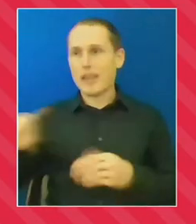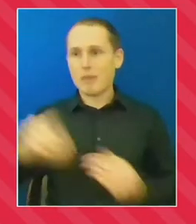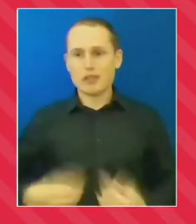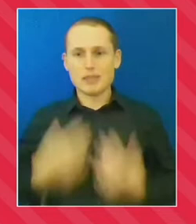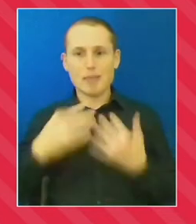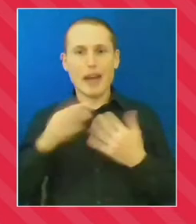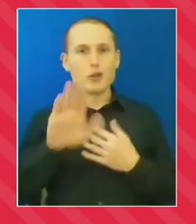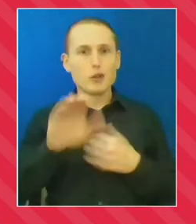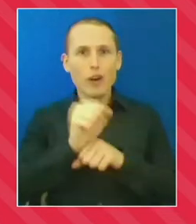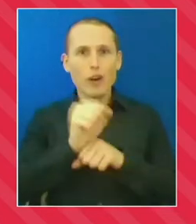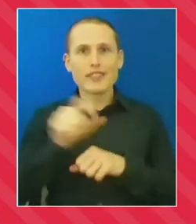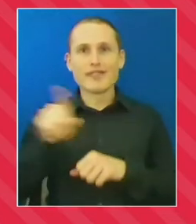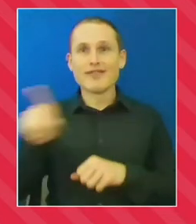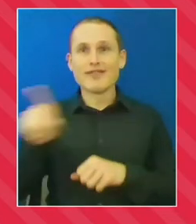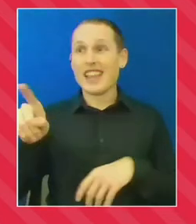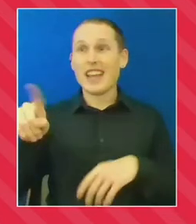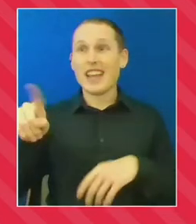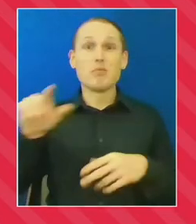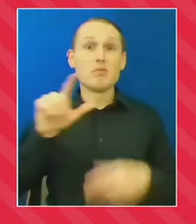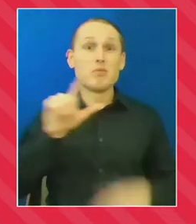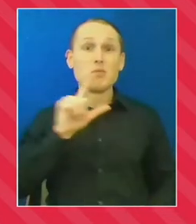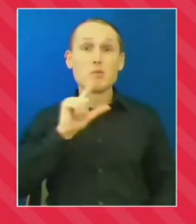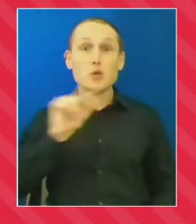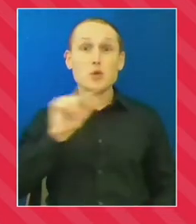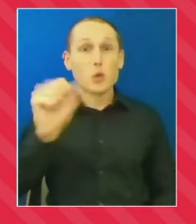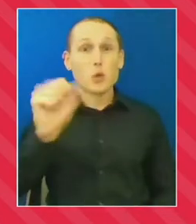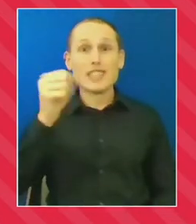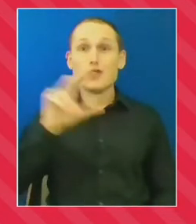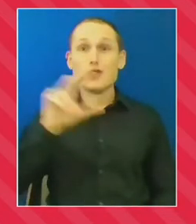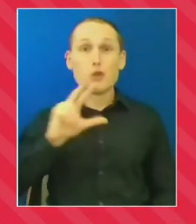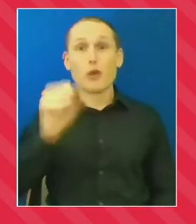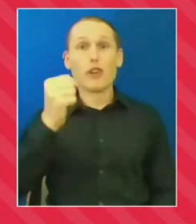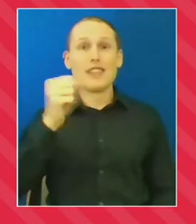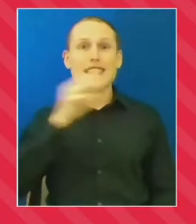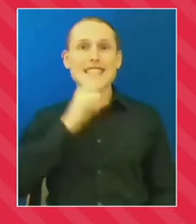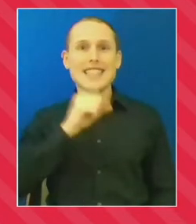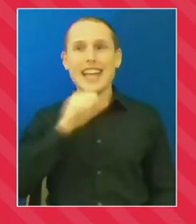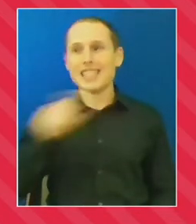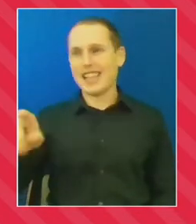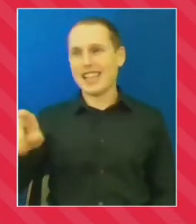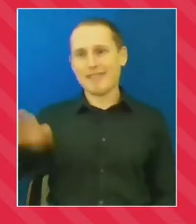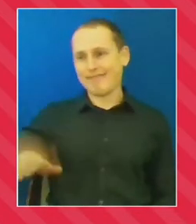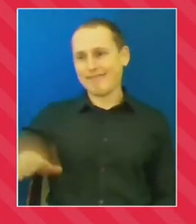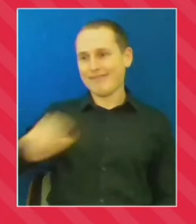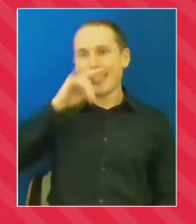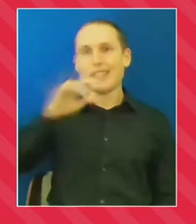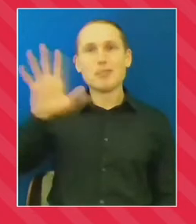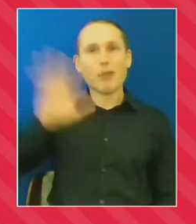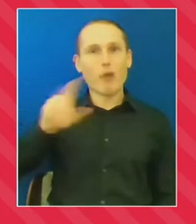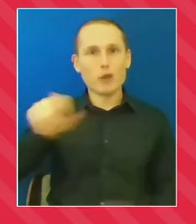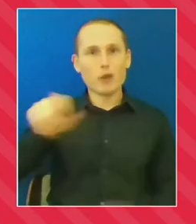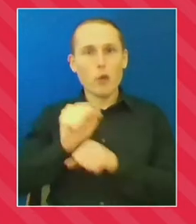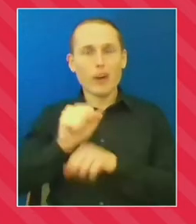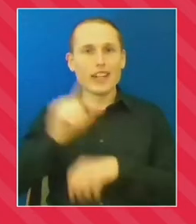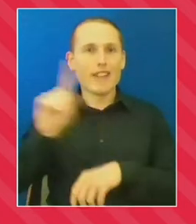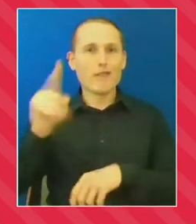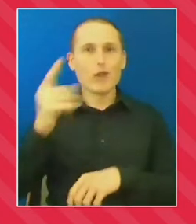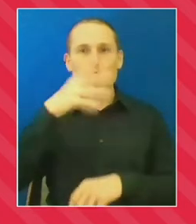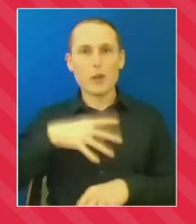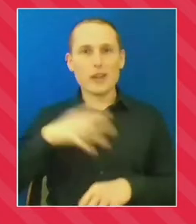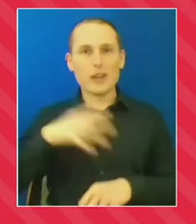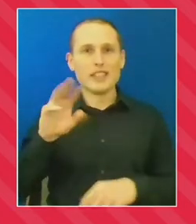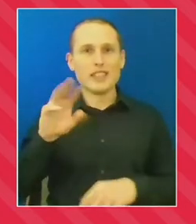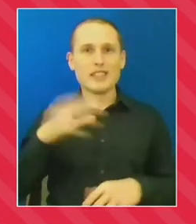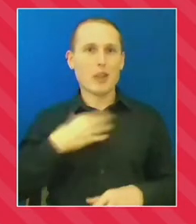and 30s, but were kids when you were doing so much work in the White House. What do we do to keep all this going? How